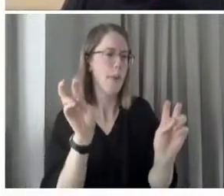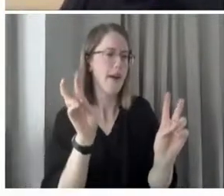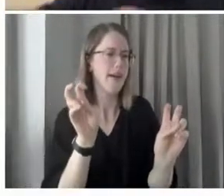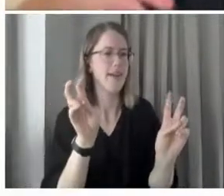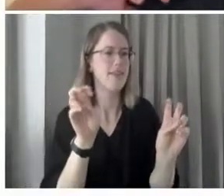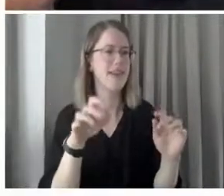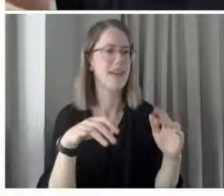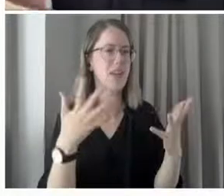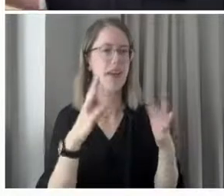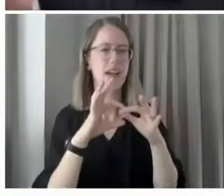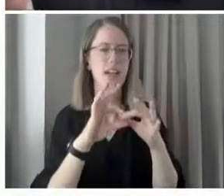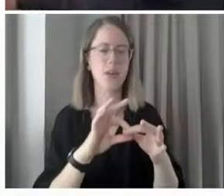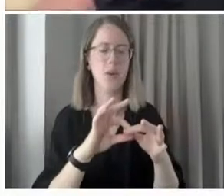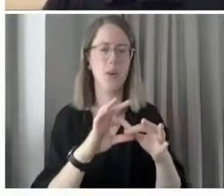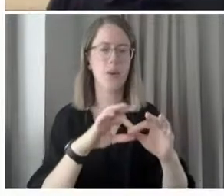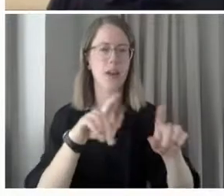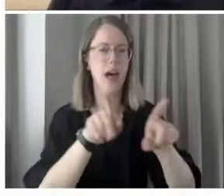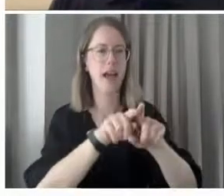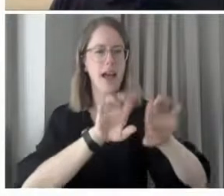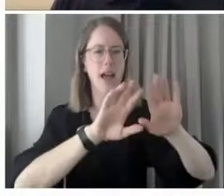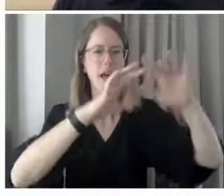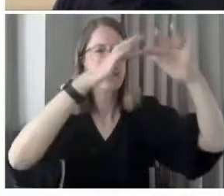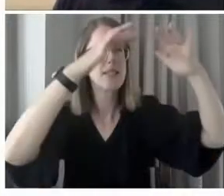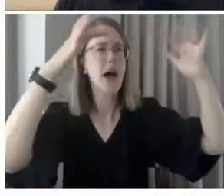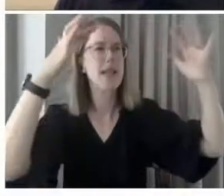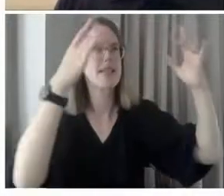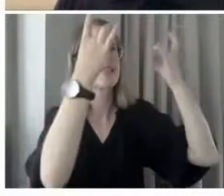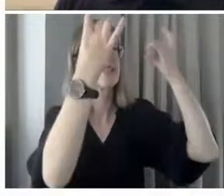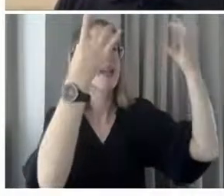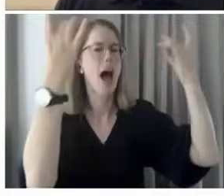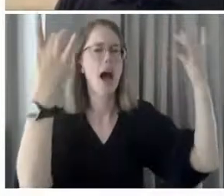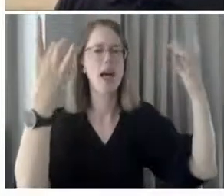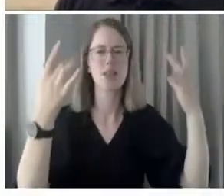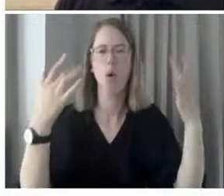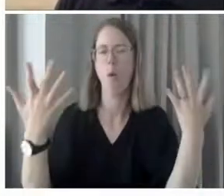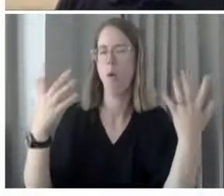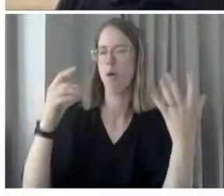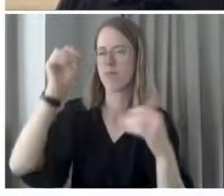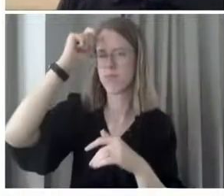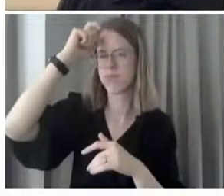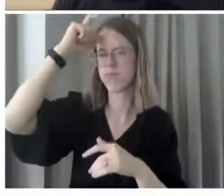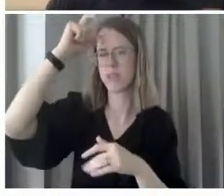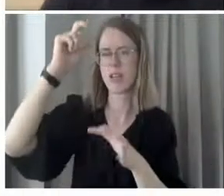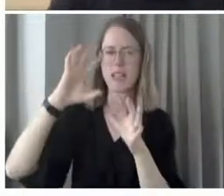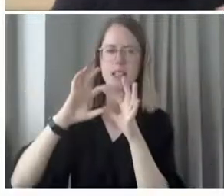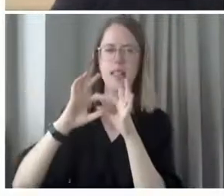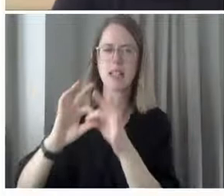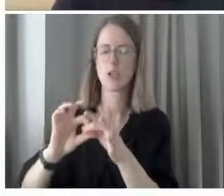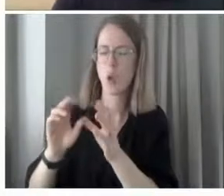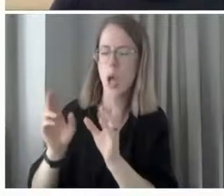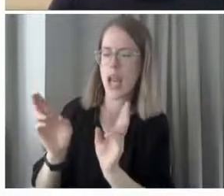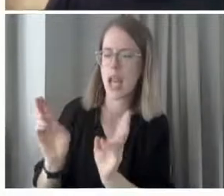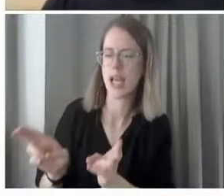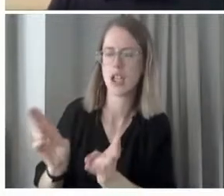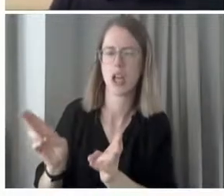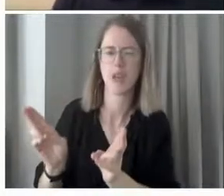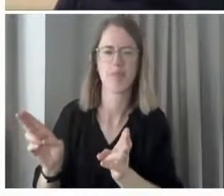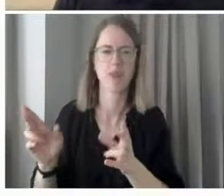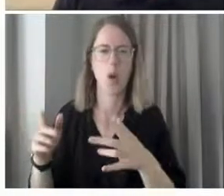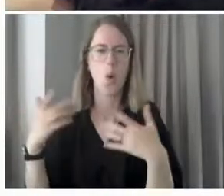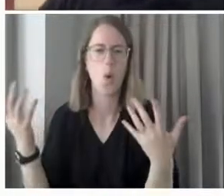anything to do with astronomy and space, or it could be anything to do with, you know, nature and whatever, or it could